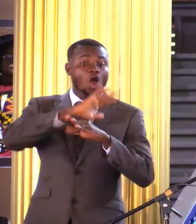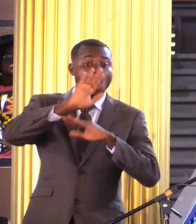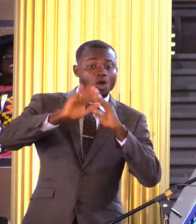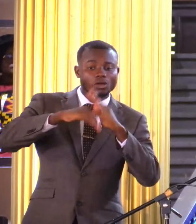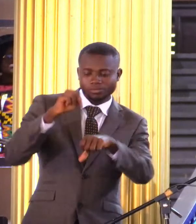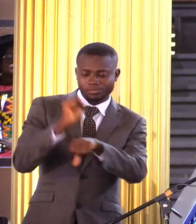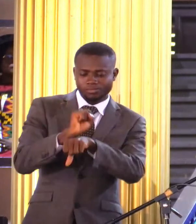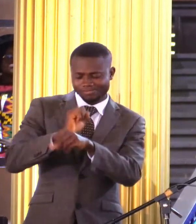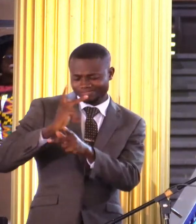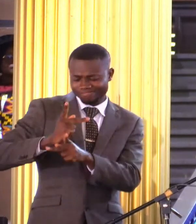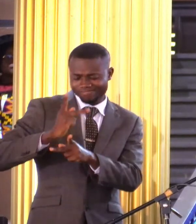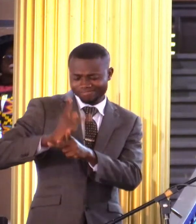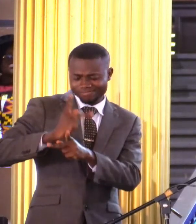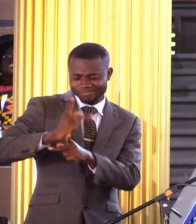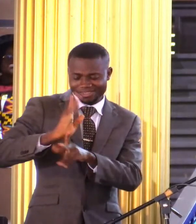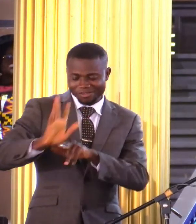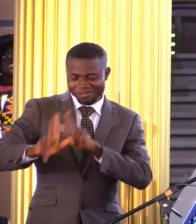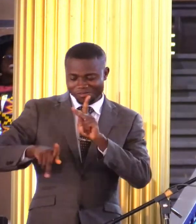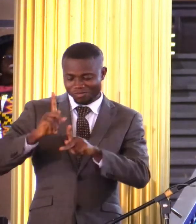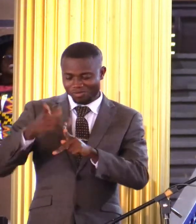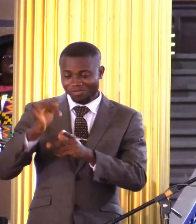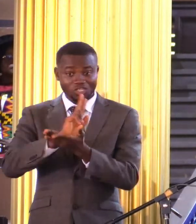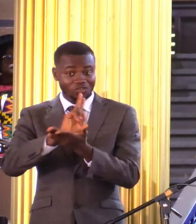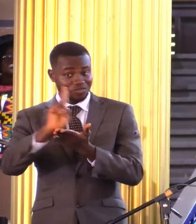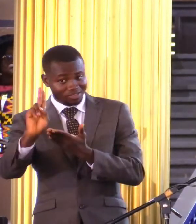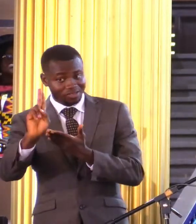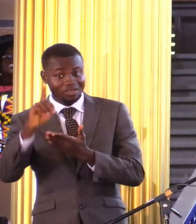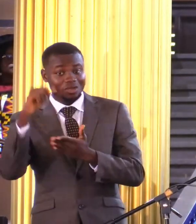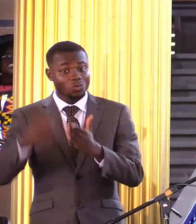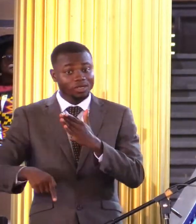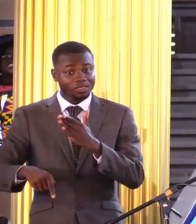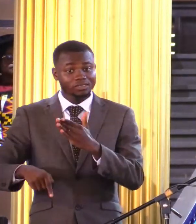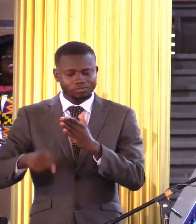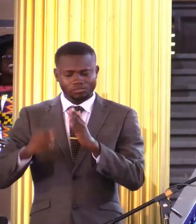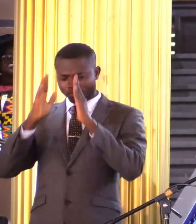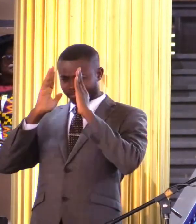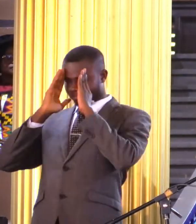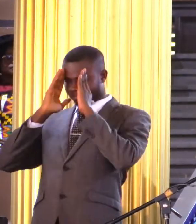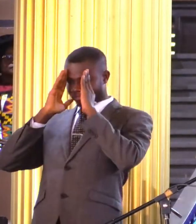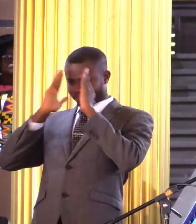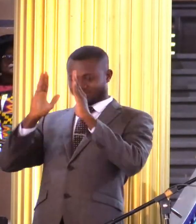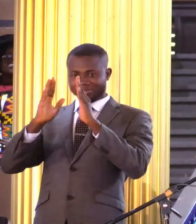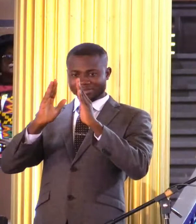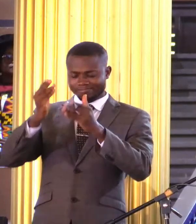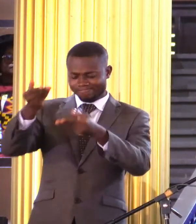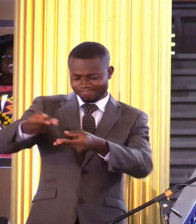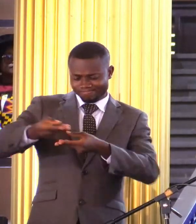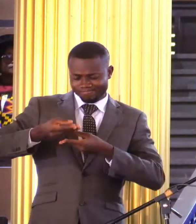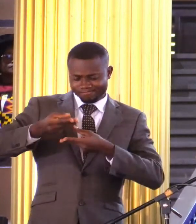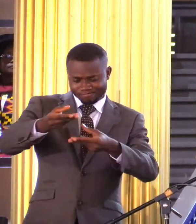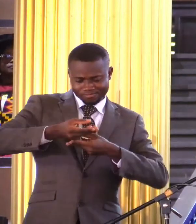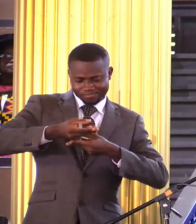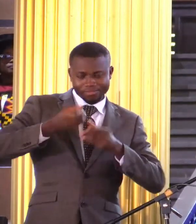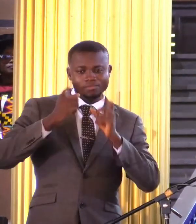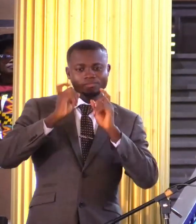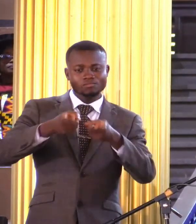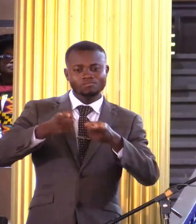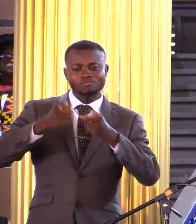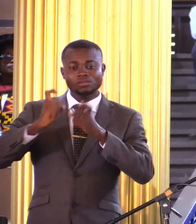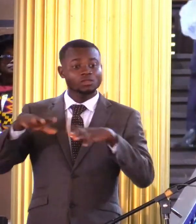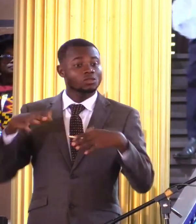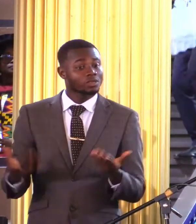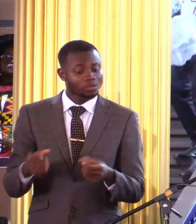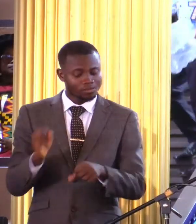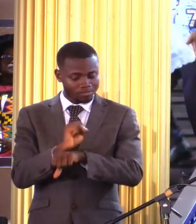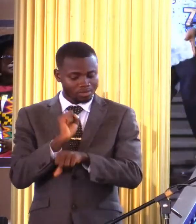while keeping the people of the university as the focus. She has received numerous awards for her work in